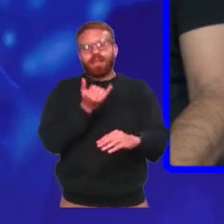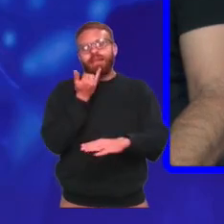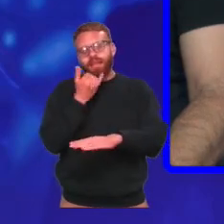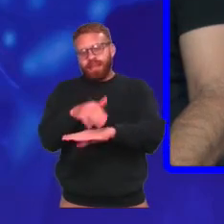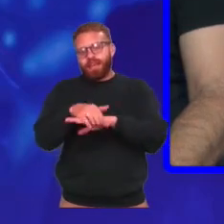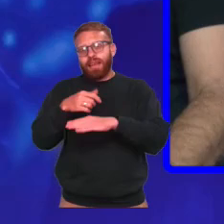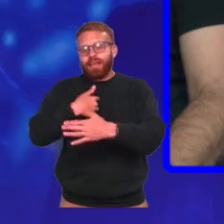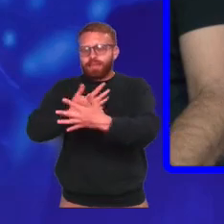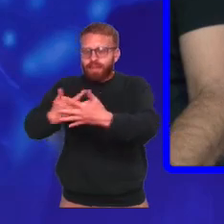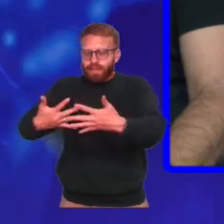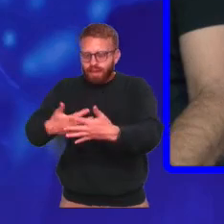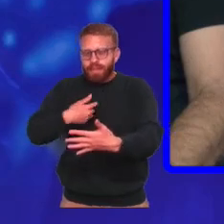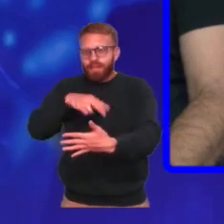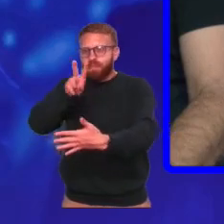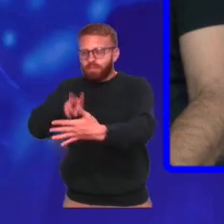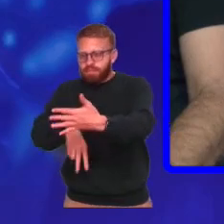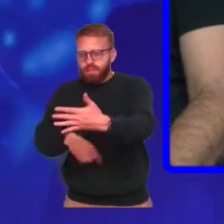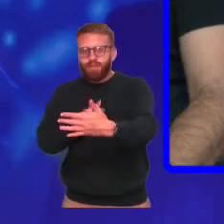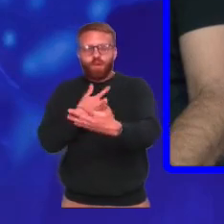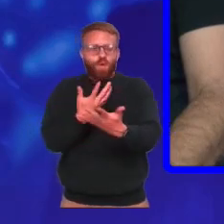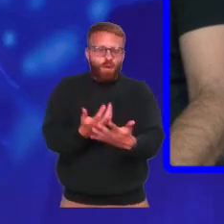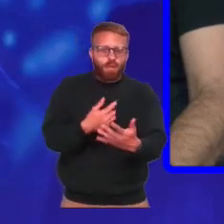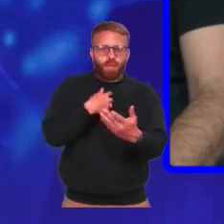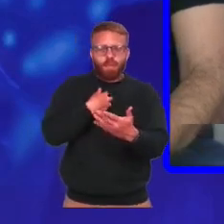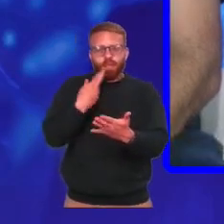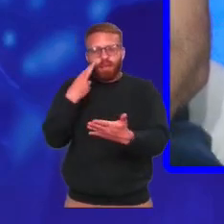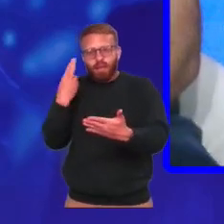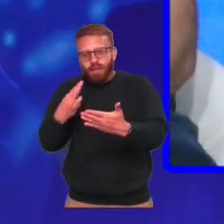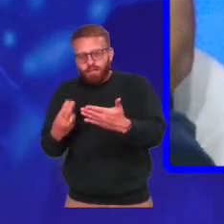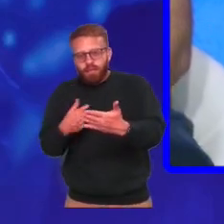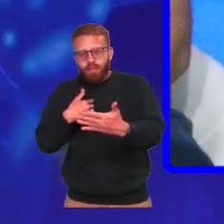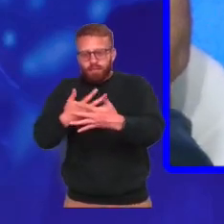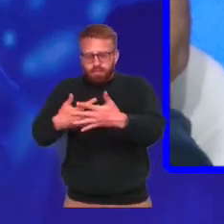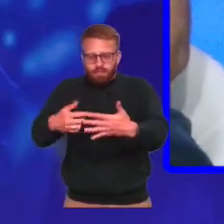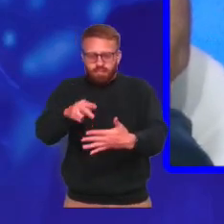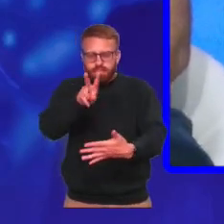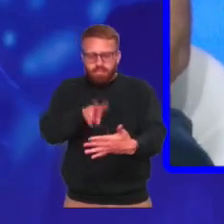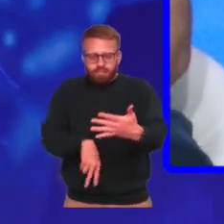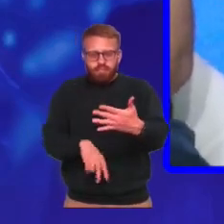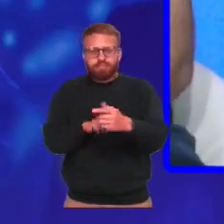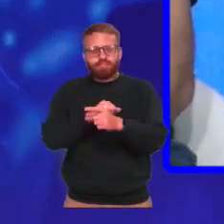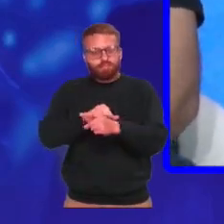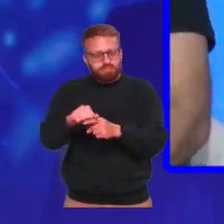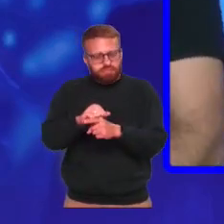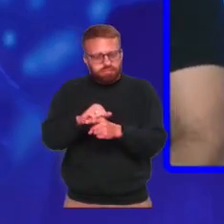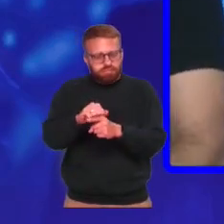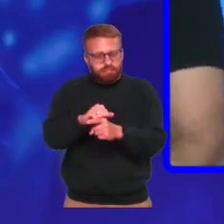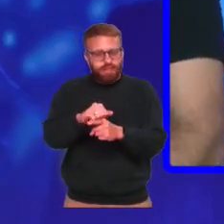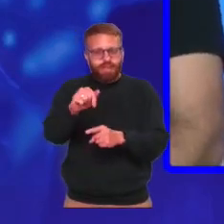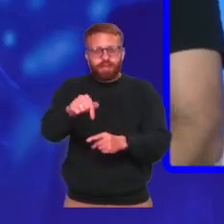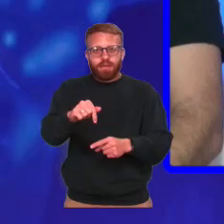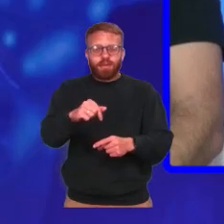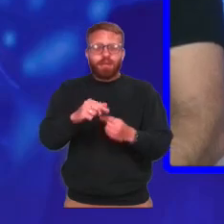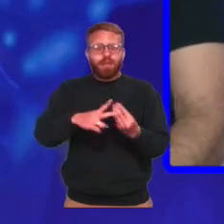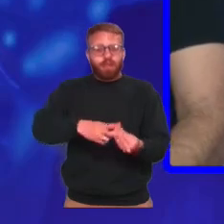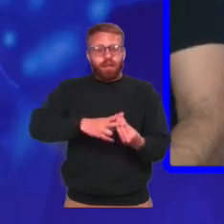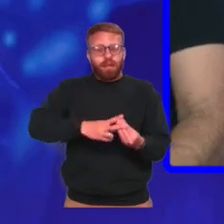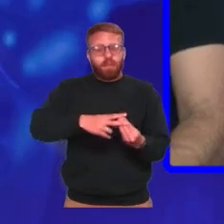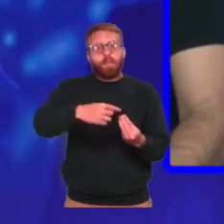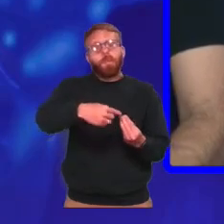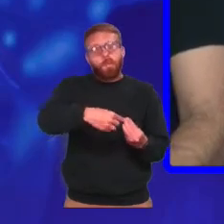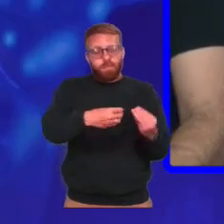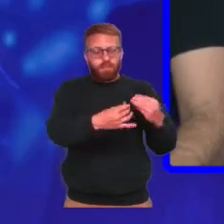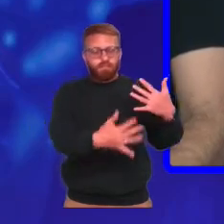different languages that we localize for. So we have specific tools as well that helps us automate this